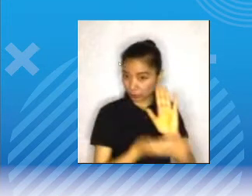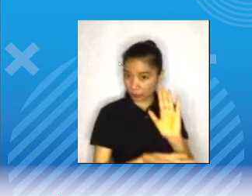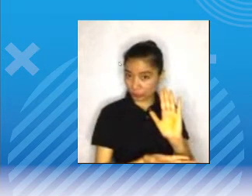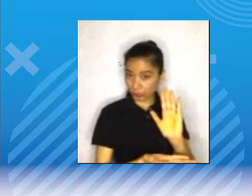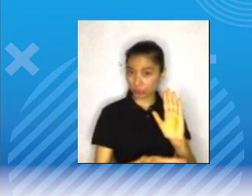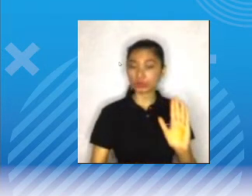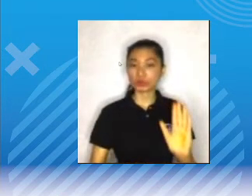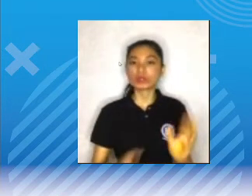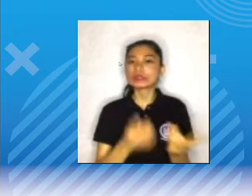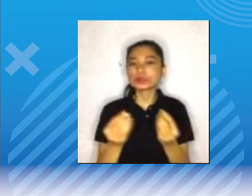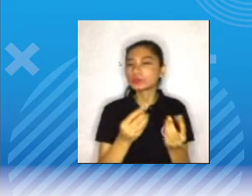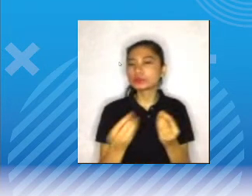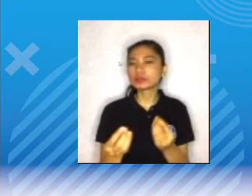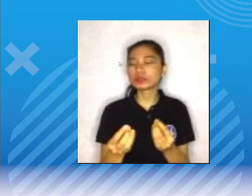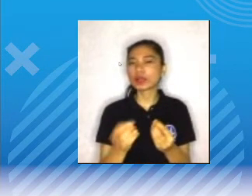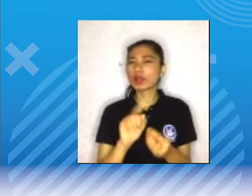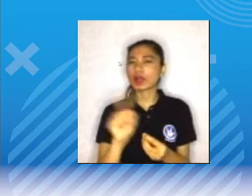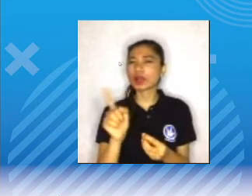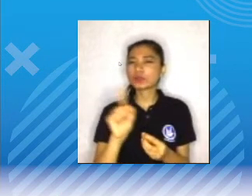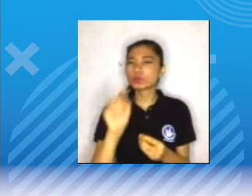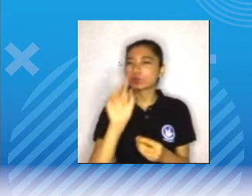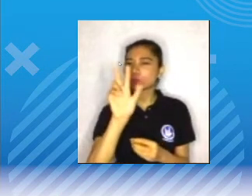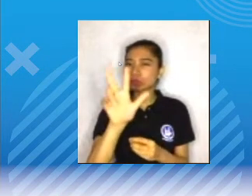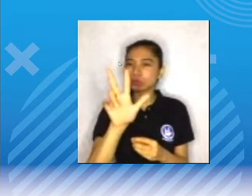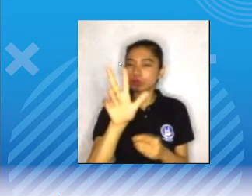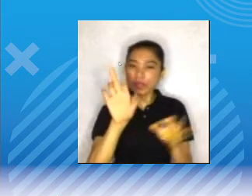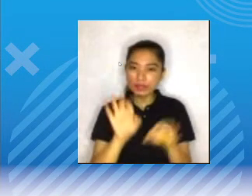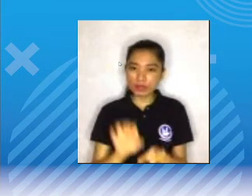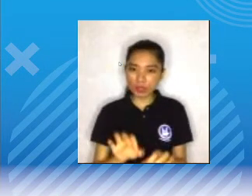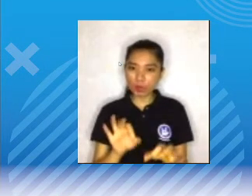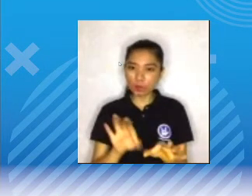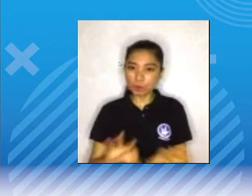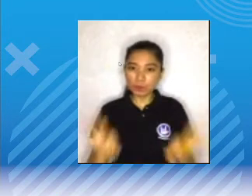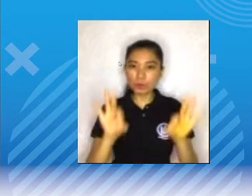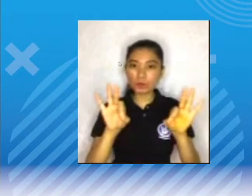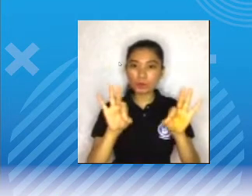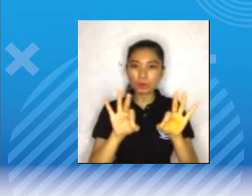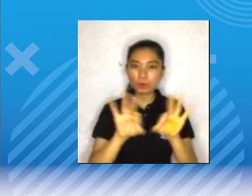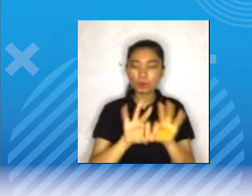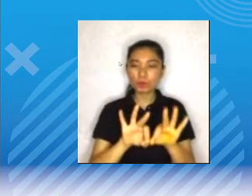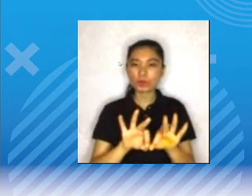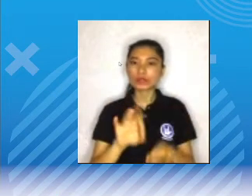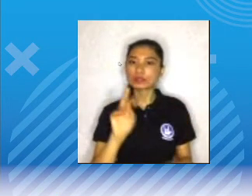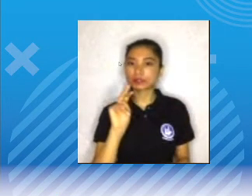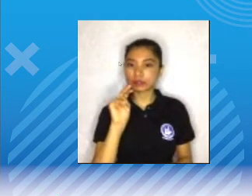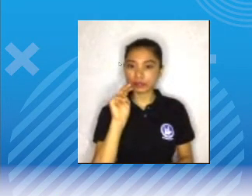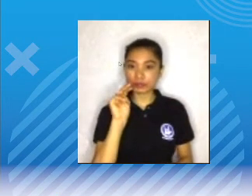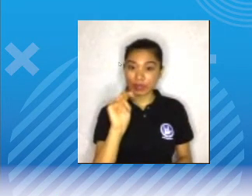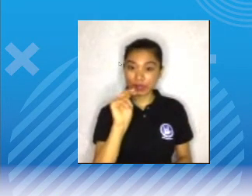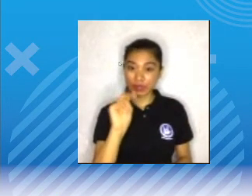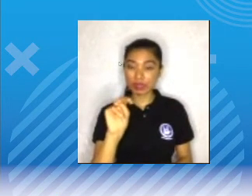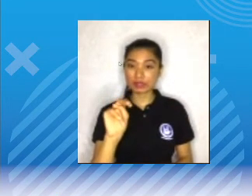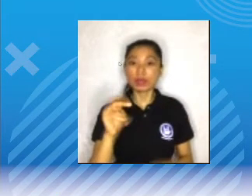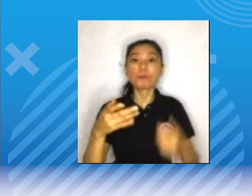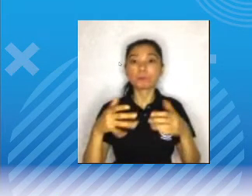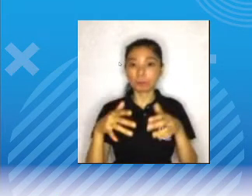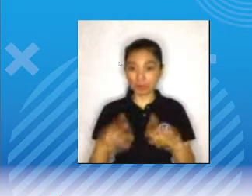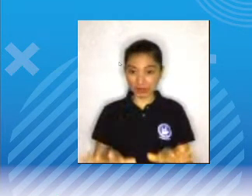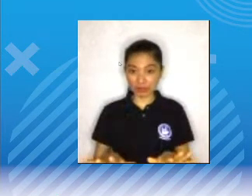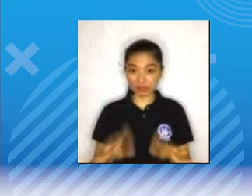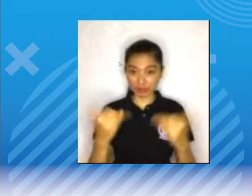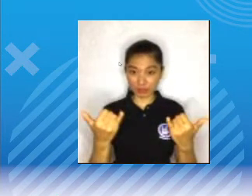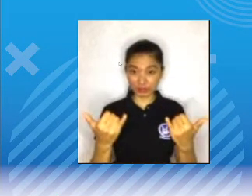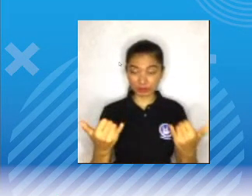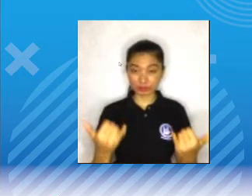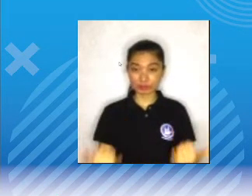yung 3 pinaka-importanting bagay na kailangan kong matapos ngayong araw na ito? So it's important to